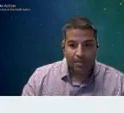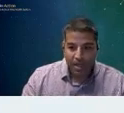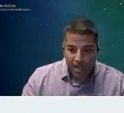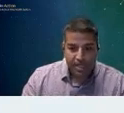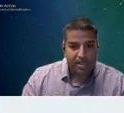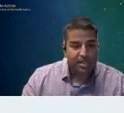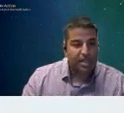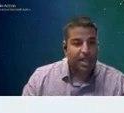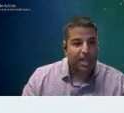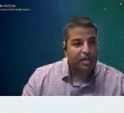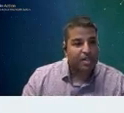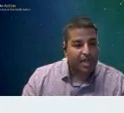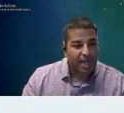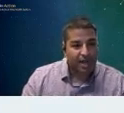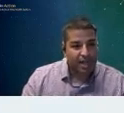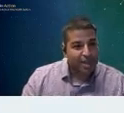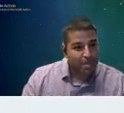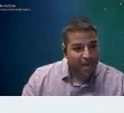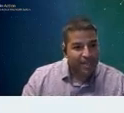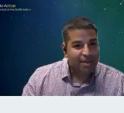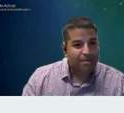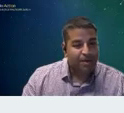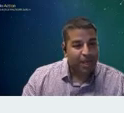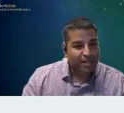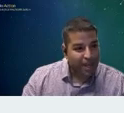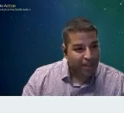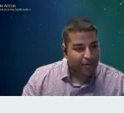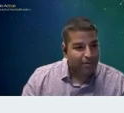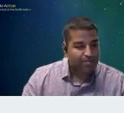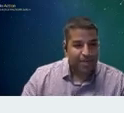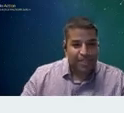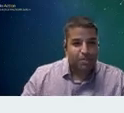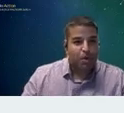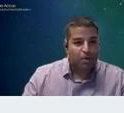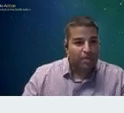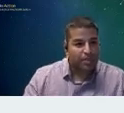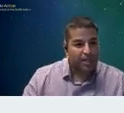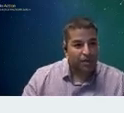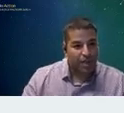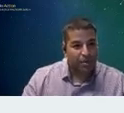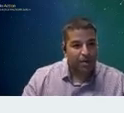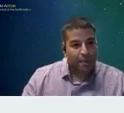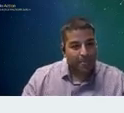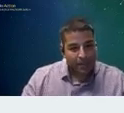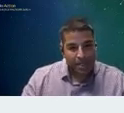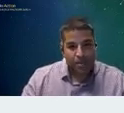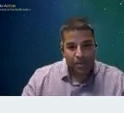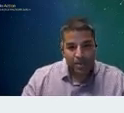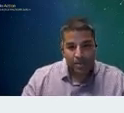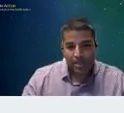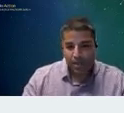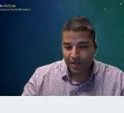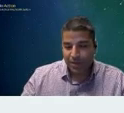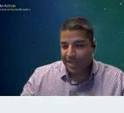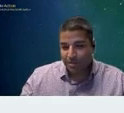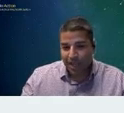conditions and understanding how to manage them and other support resources that are available. And you'll see with